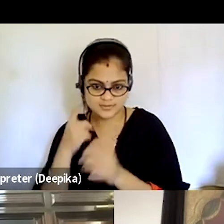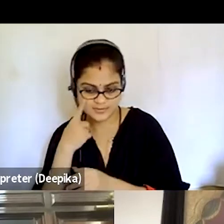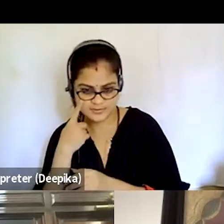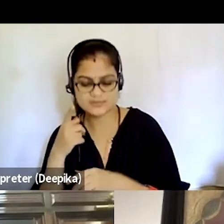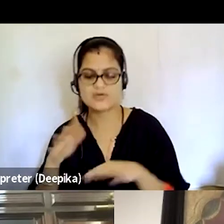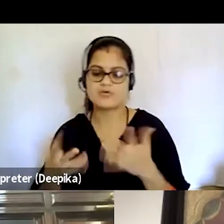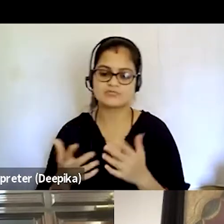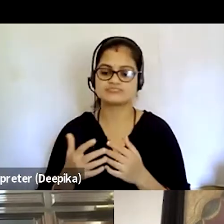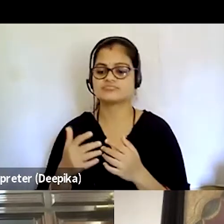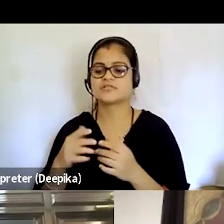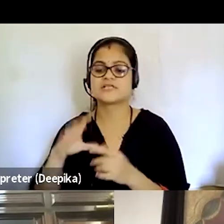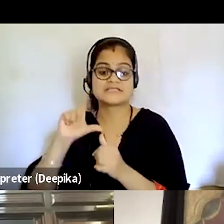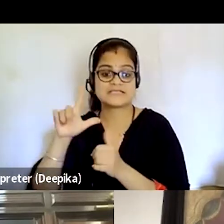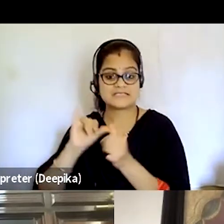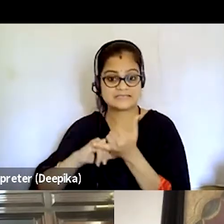was completely